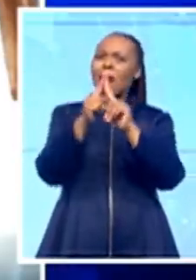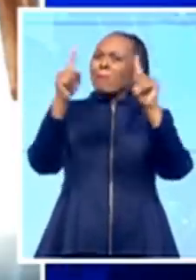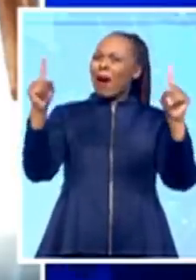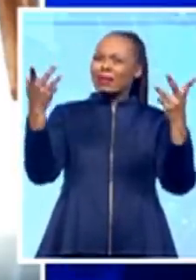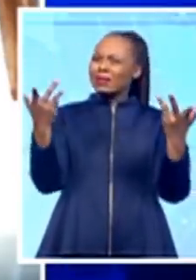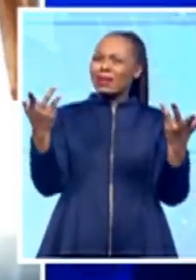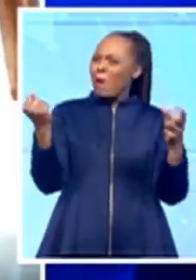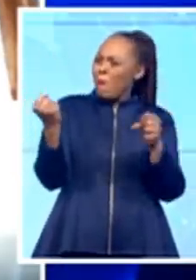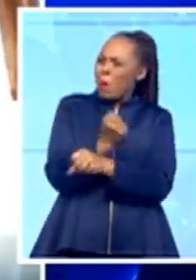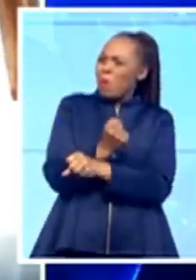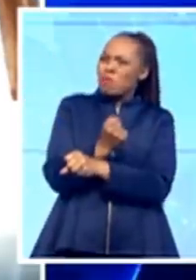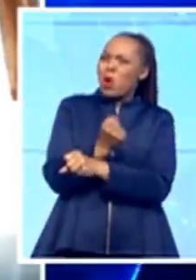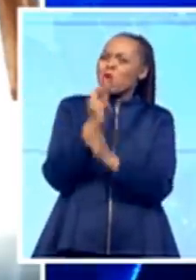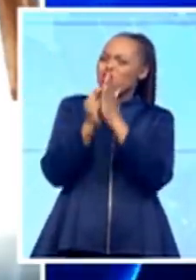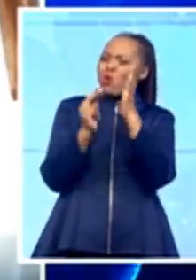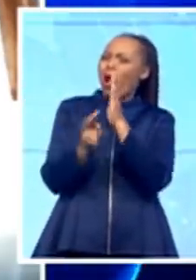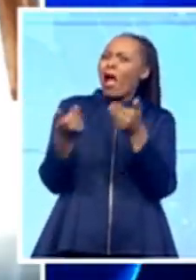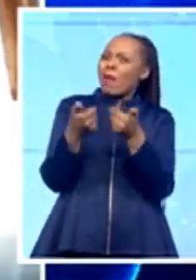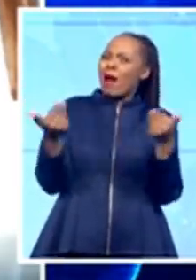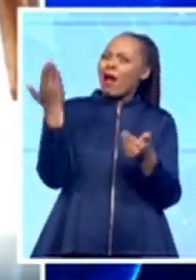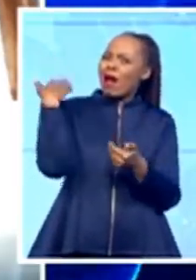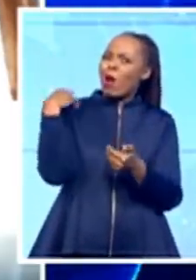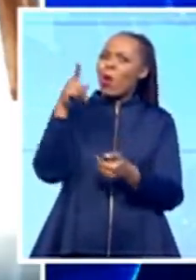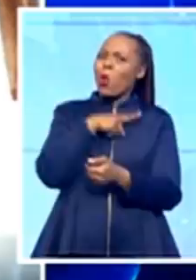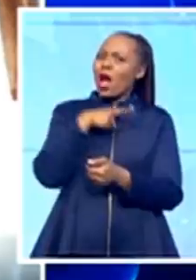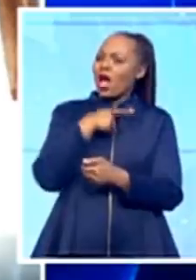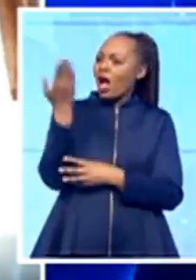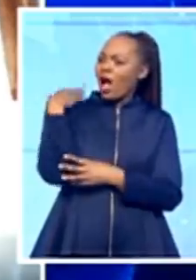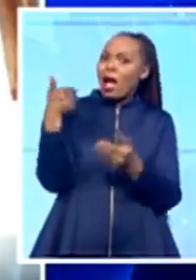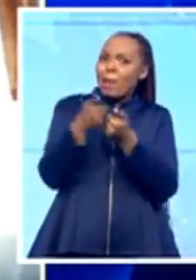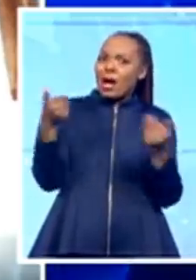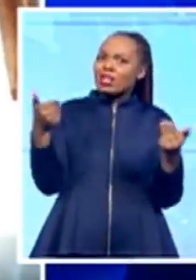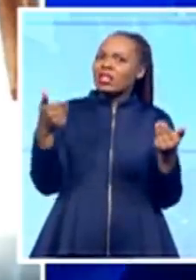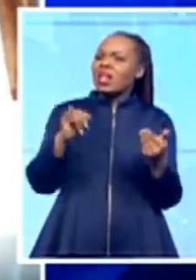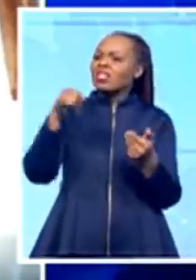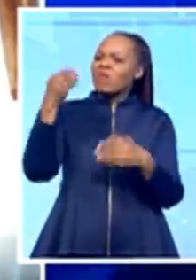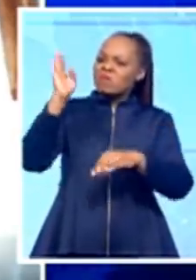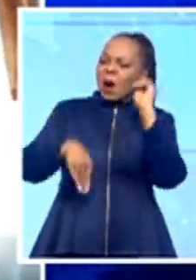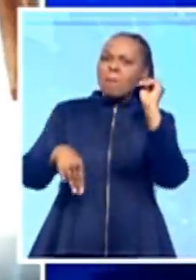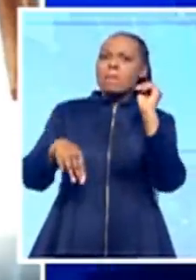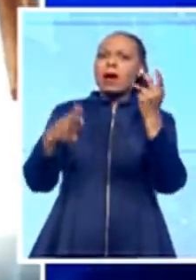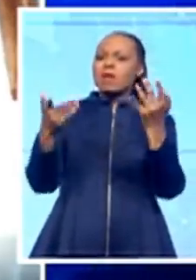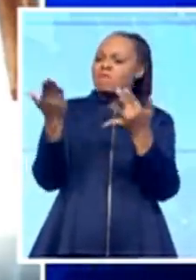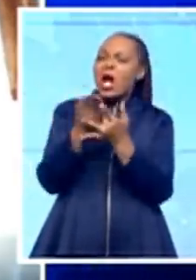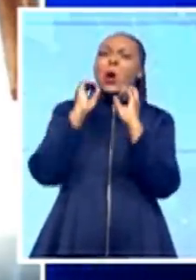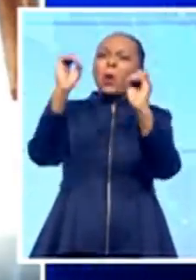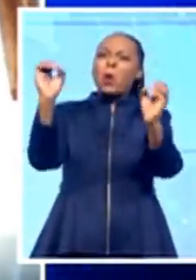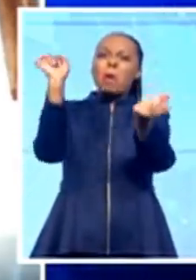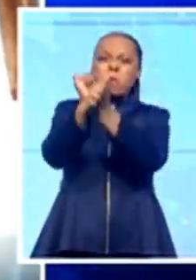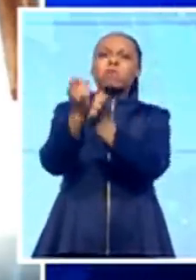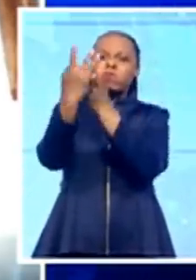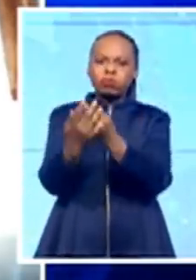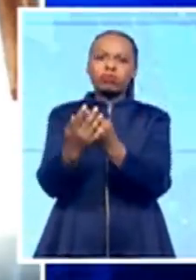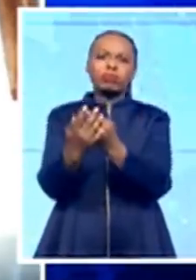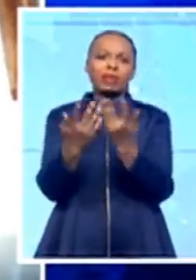was just detention without trial. Here, it's not just detention, it's incarceration without trial. Serious travesty of